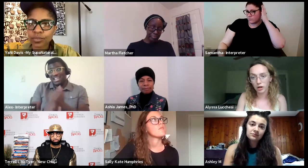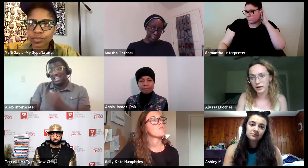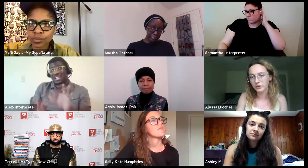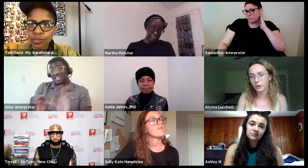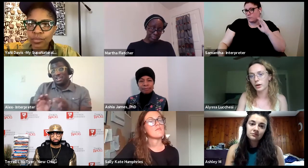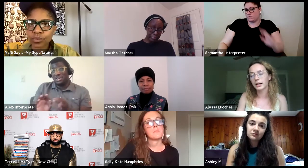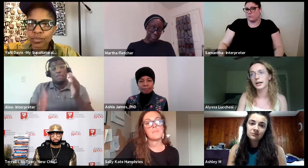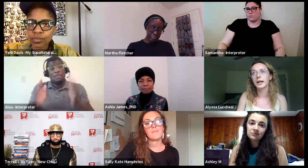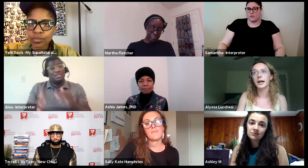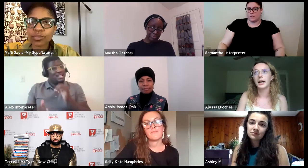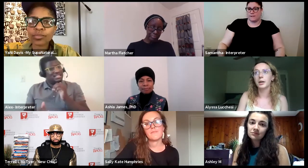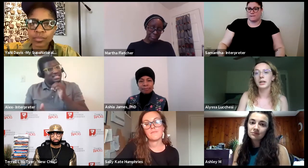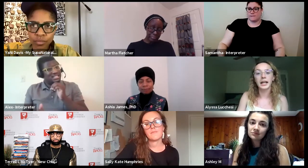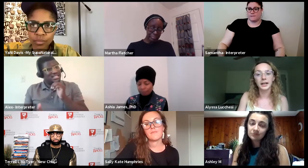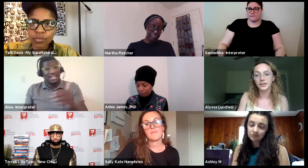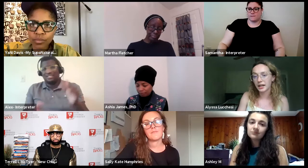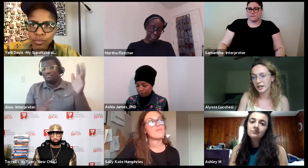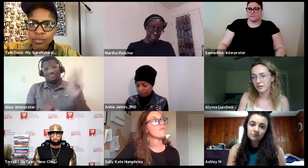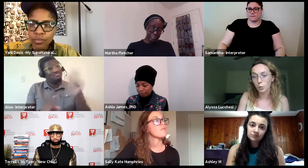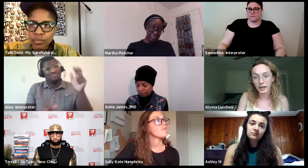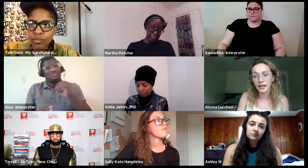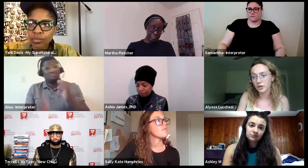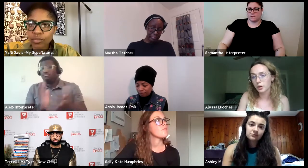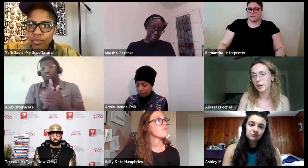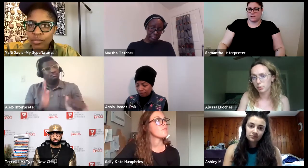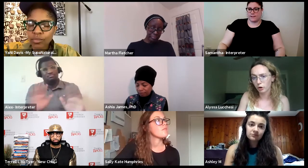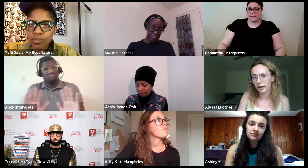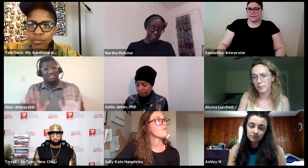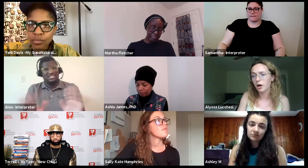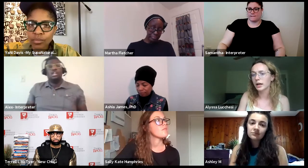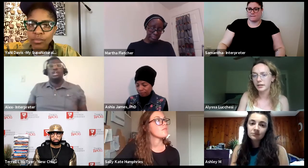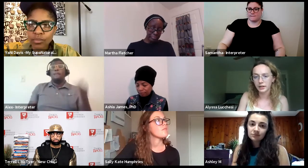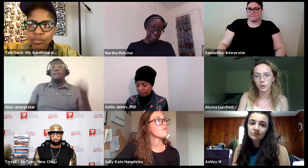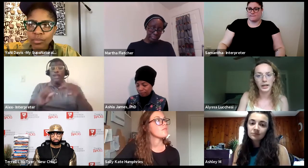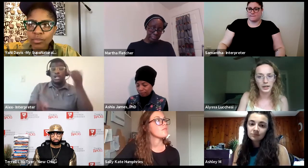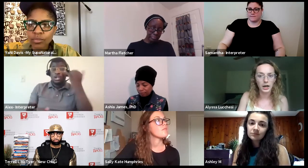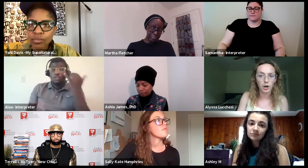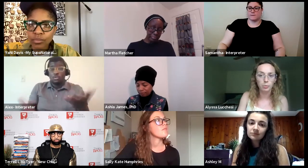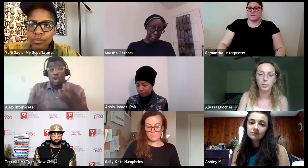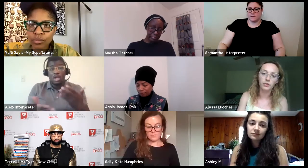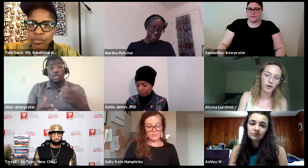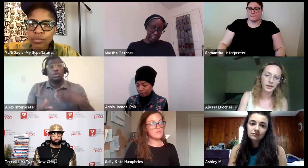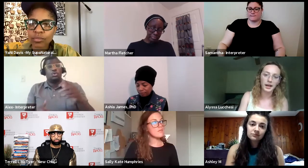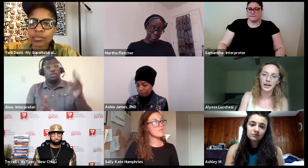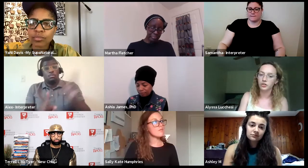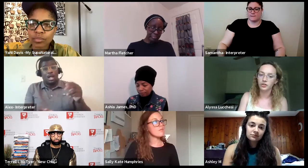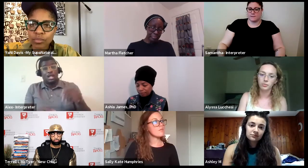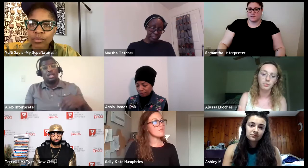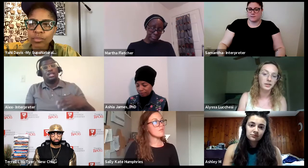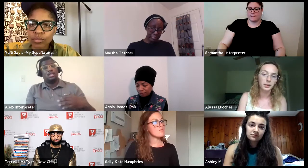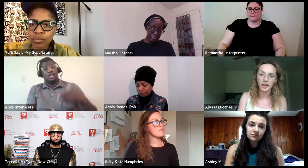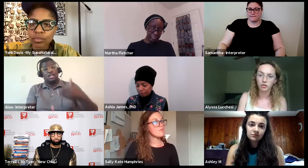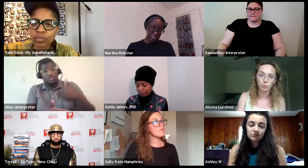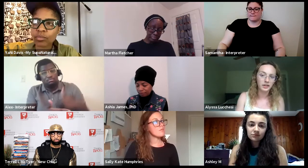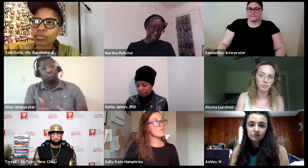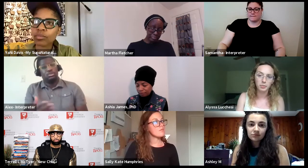you're qualified for. But like I said, if you want to get into a great program, RIT is the way to go. But before that, just make